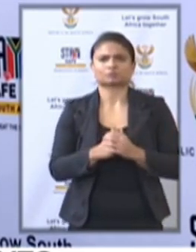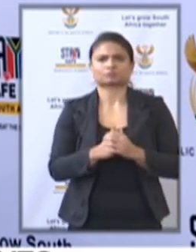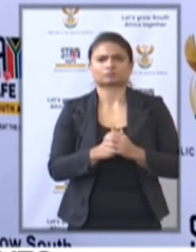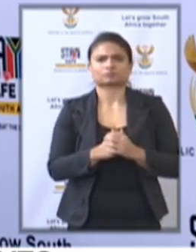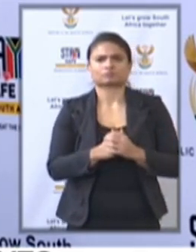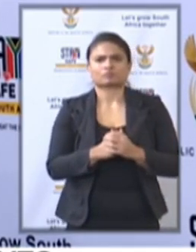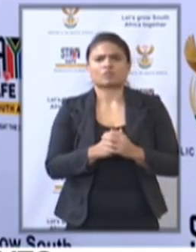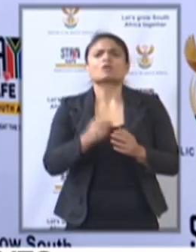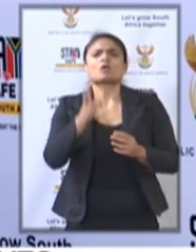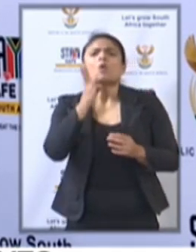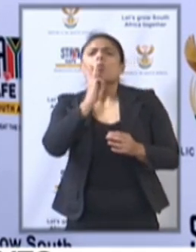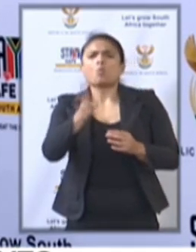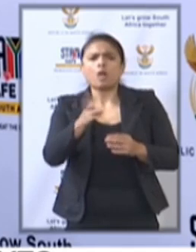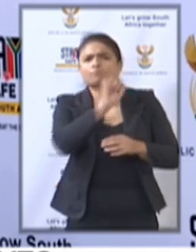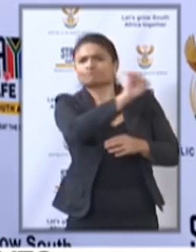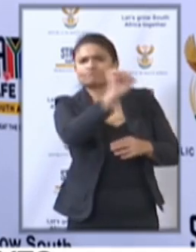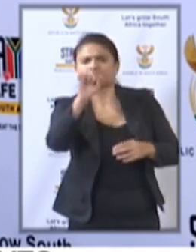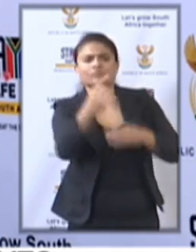with advice